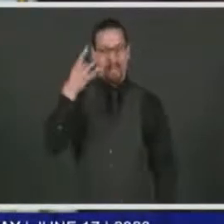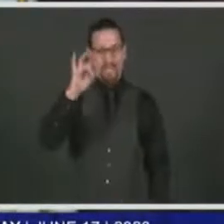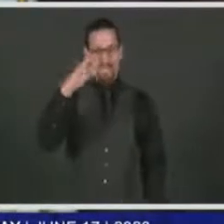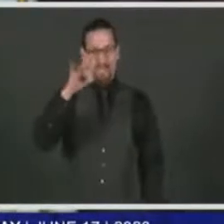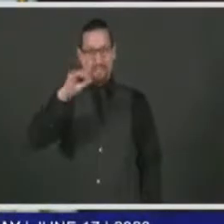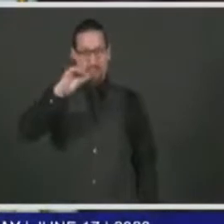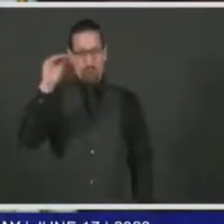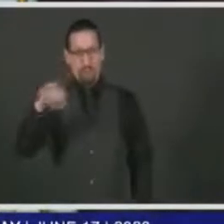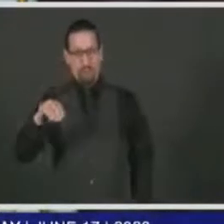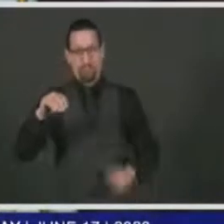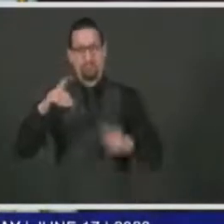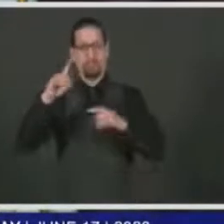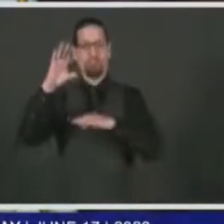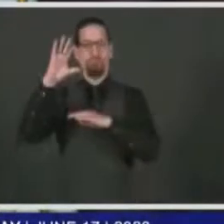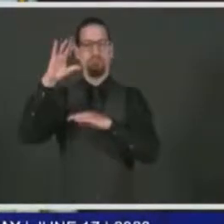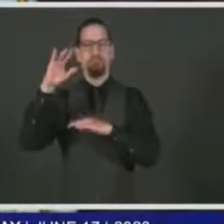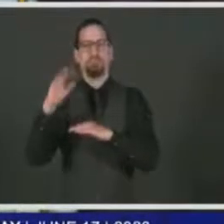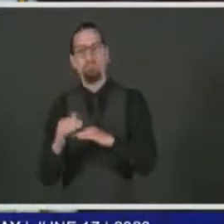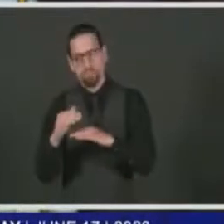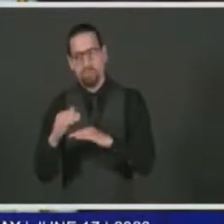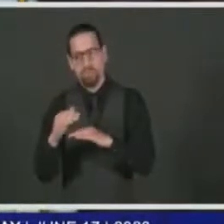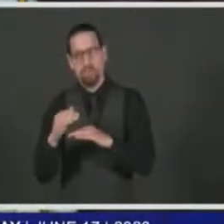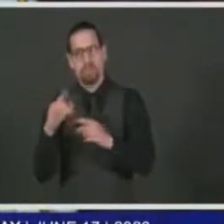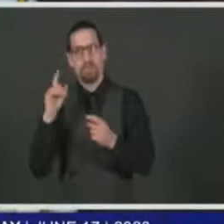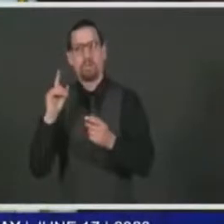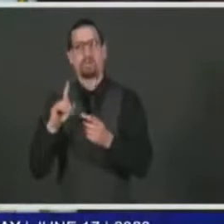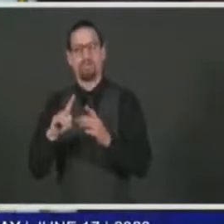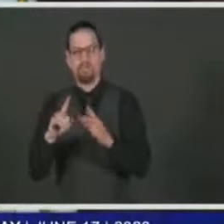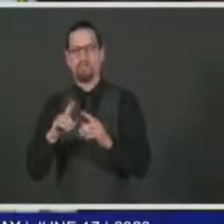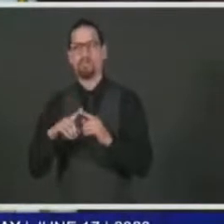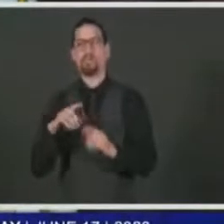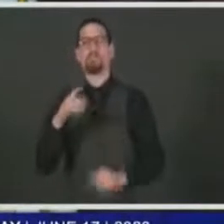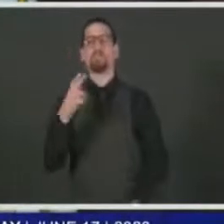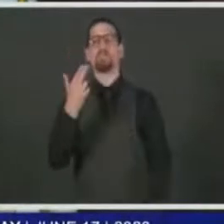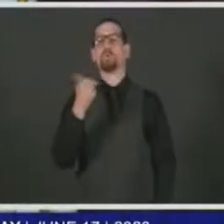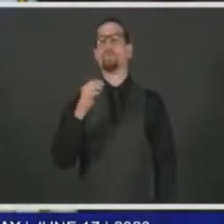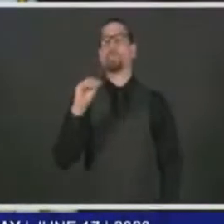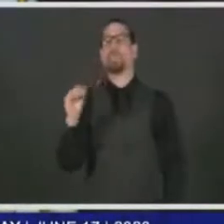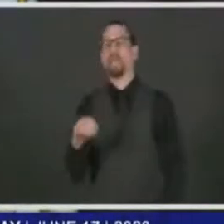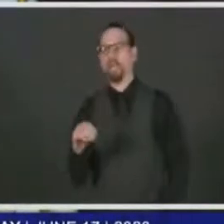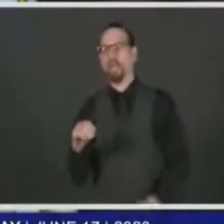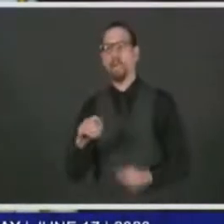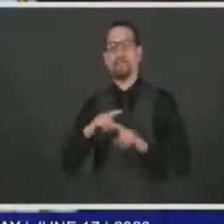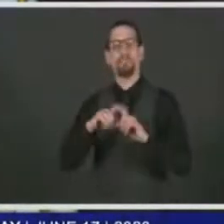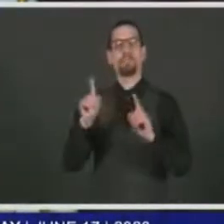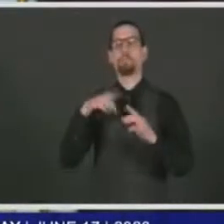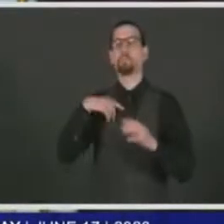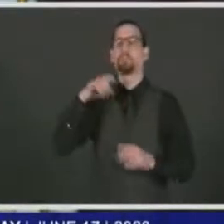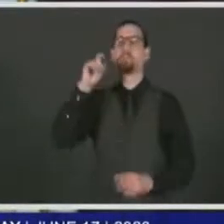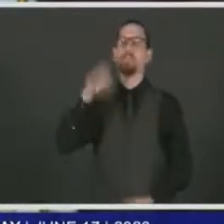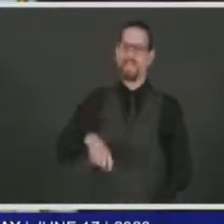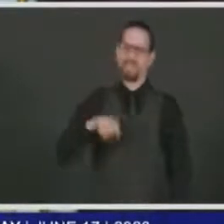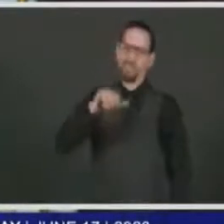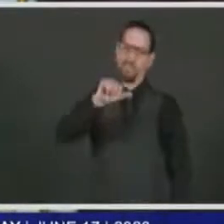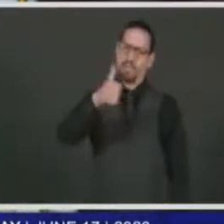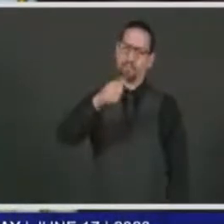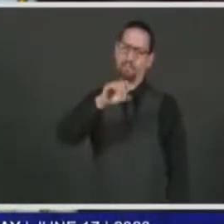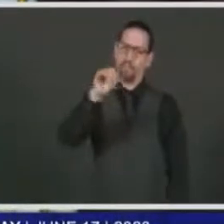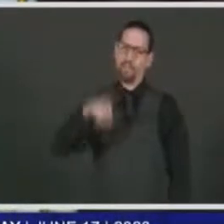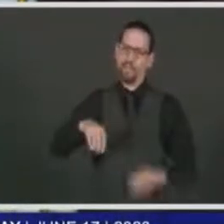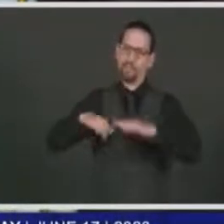13% is too high. We have to get Central Falls test positive below 10%. So we have to do more